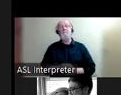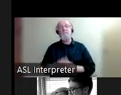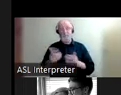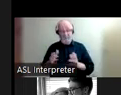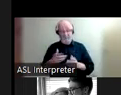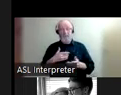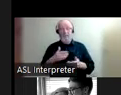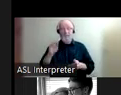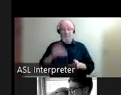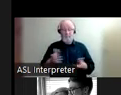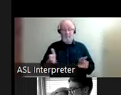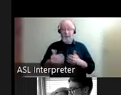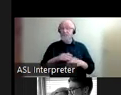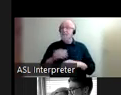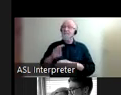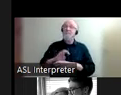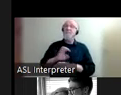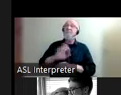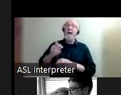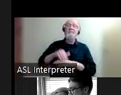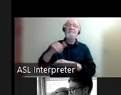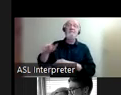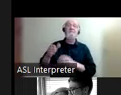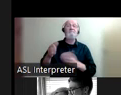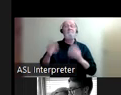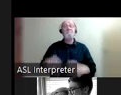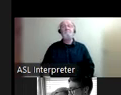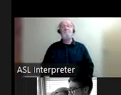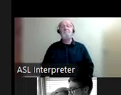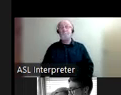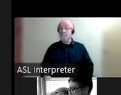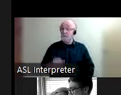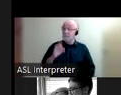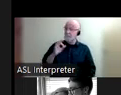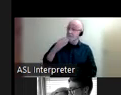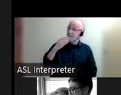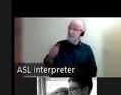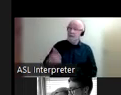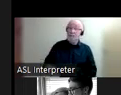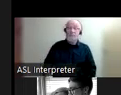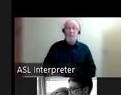back at the end of your borrowing period. Perfect. Thank you. Yeah, you're welcome.